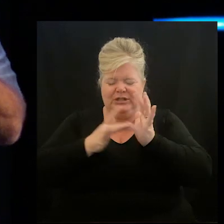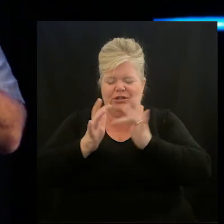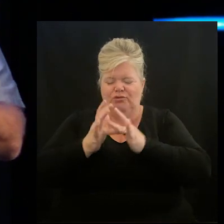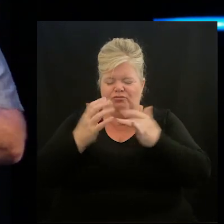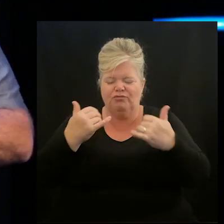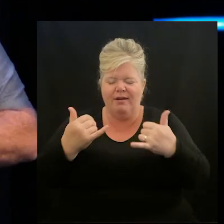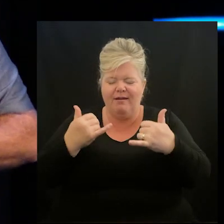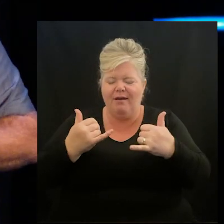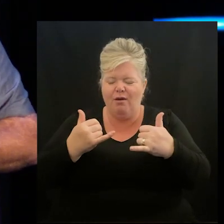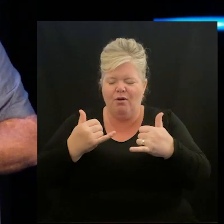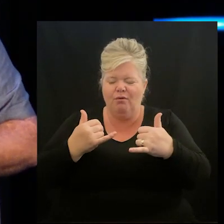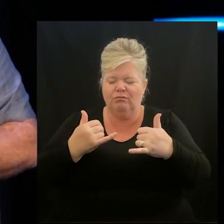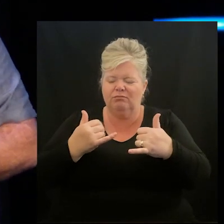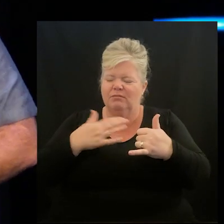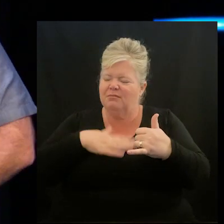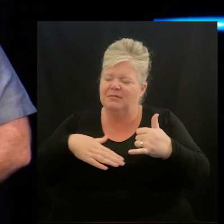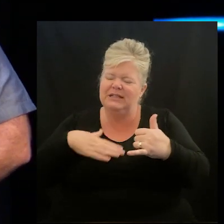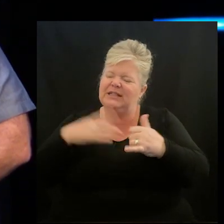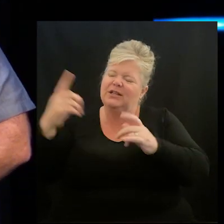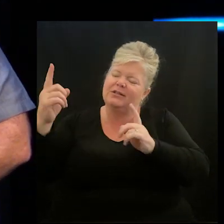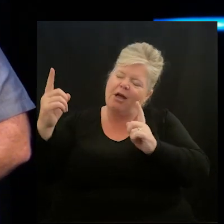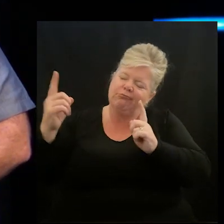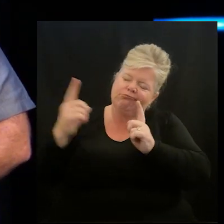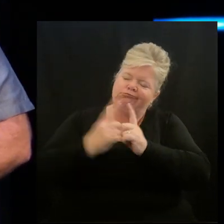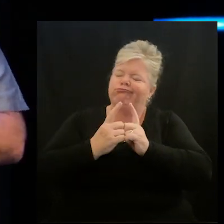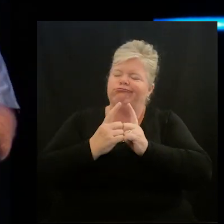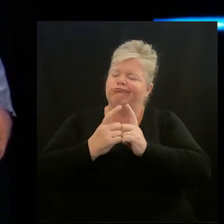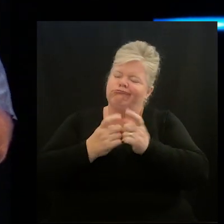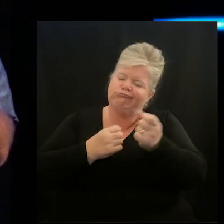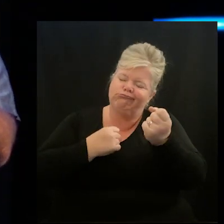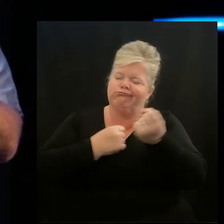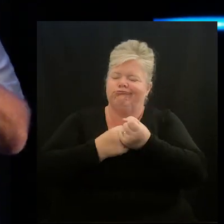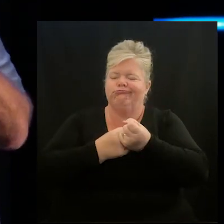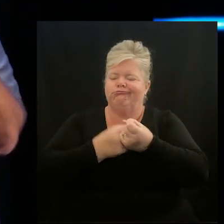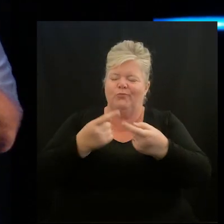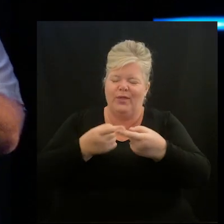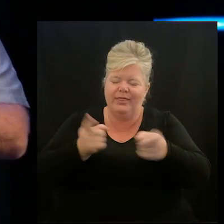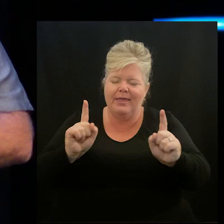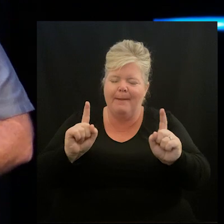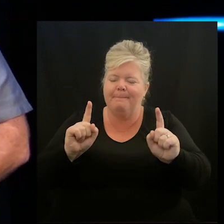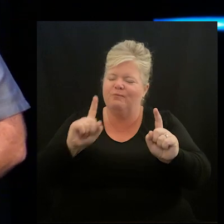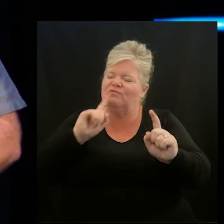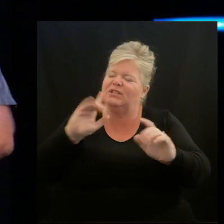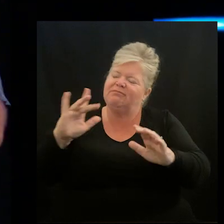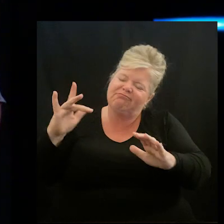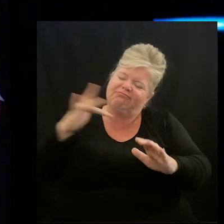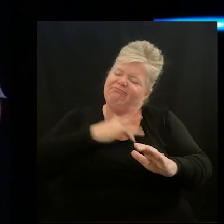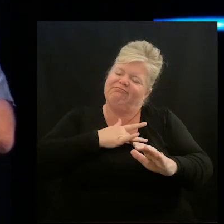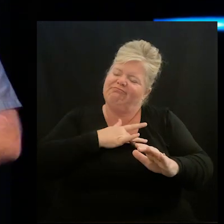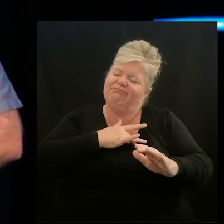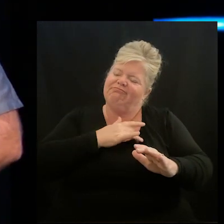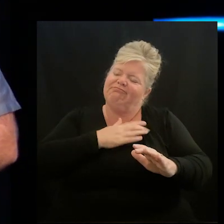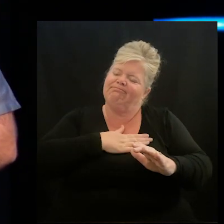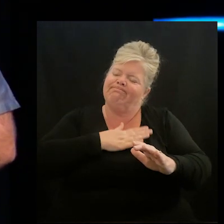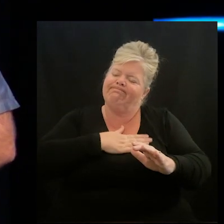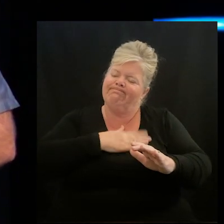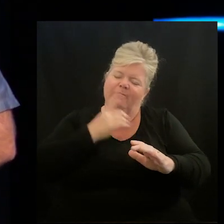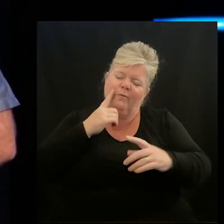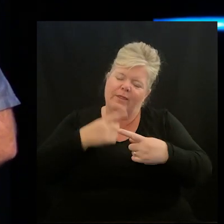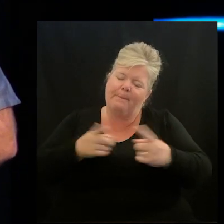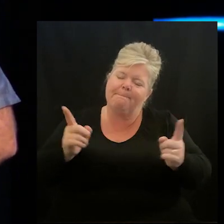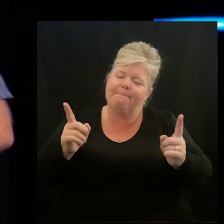ask you today to come and meet them where they're at. We ask you, Lord, to touch their hearts in a real and tangible